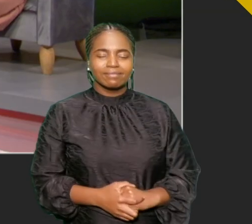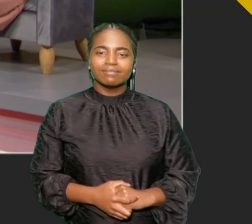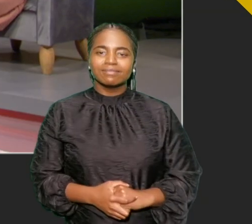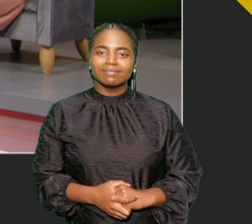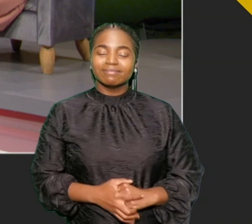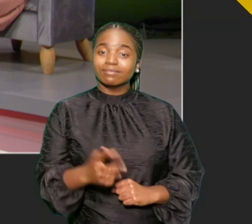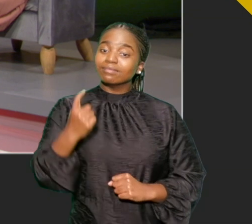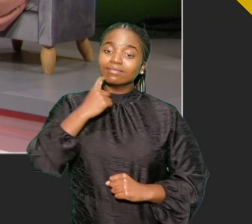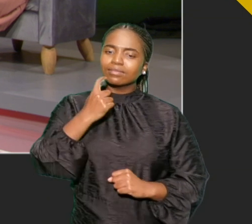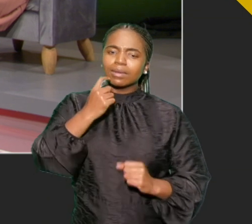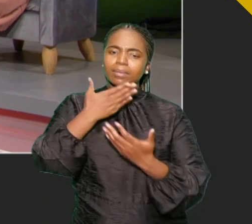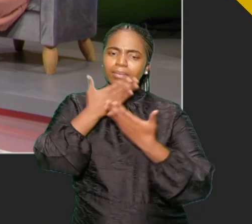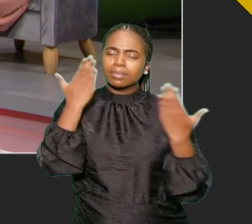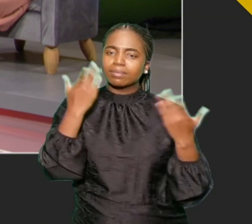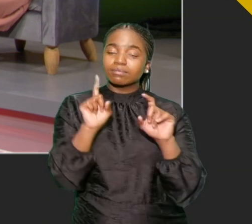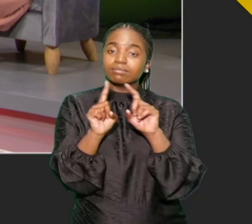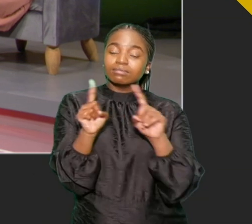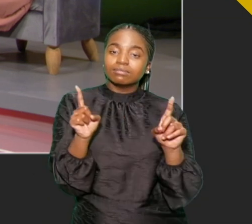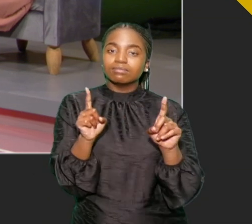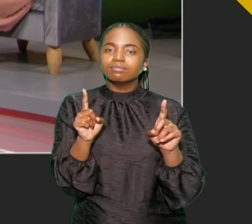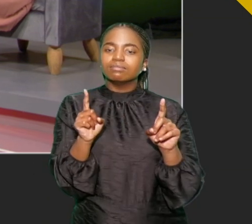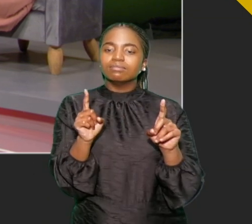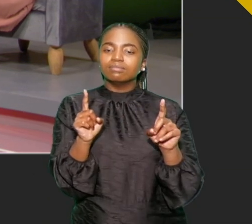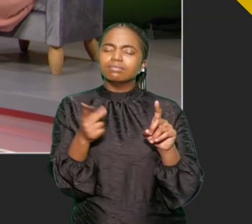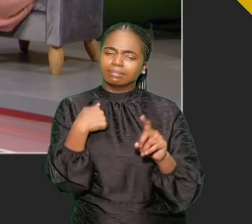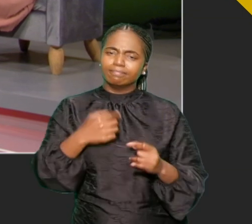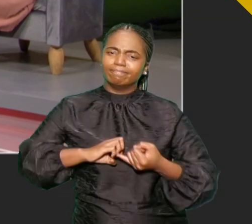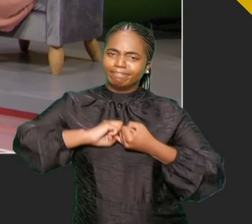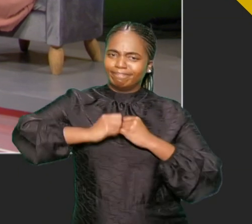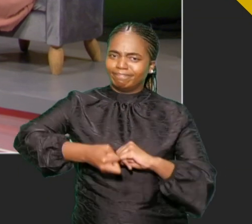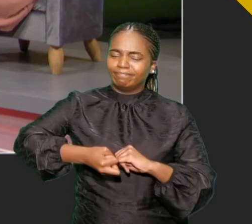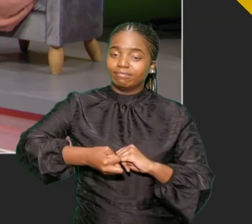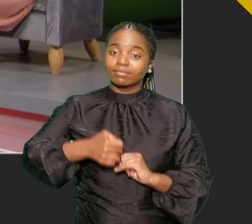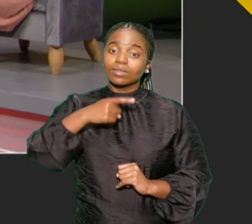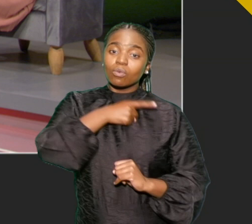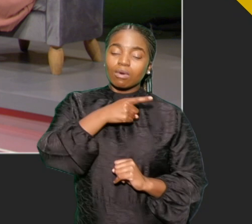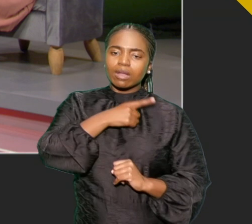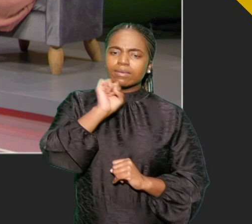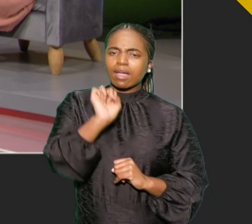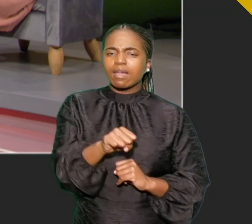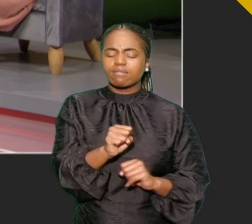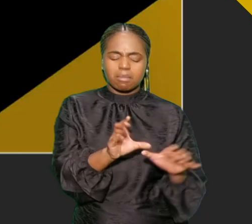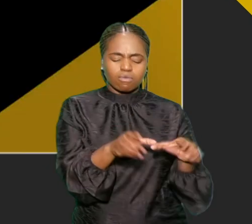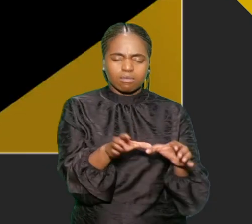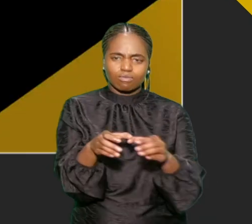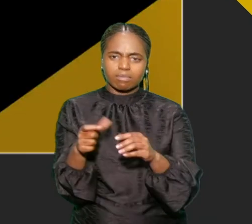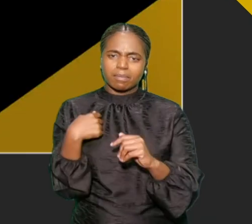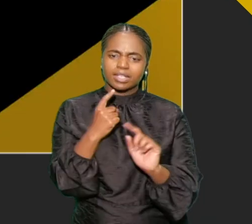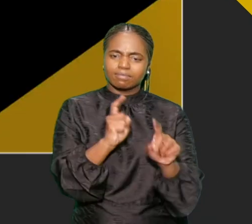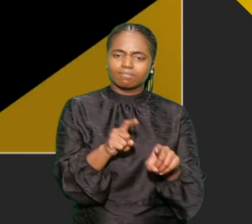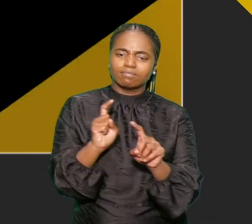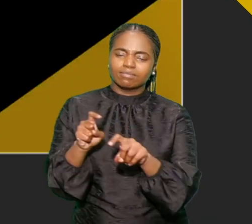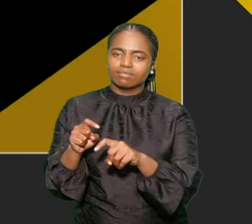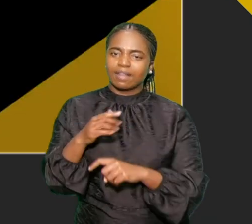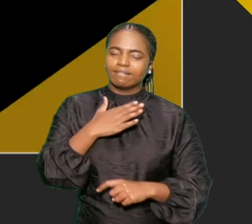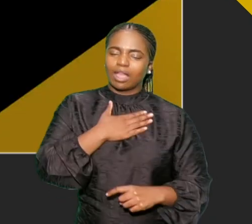Akukho lula kakhulu, but I'm trying, because kunama groups engwa athendayo to make